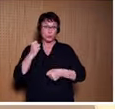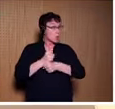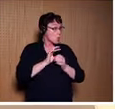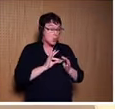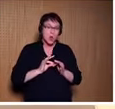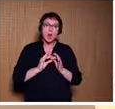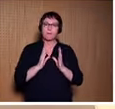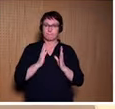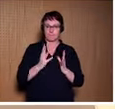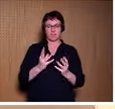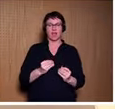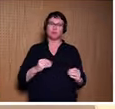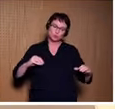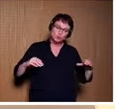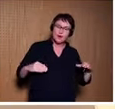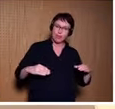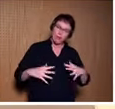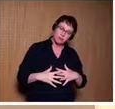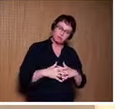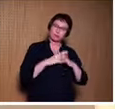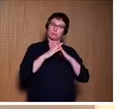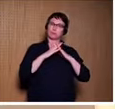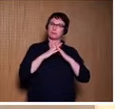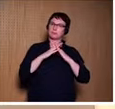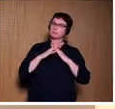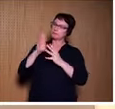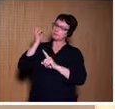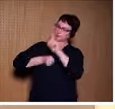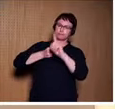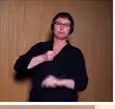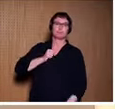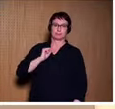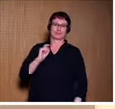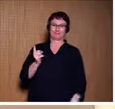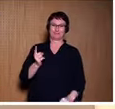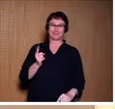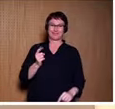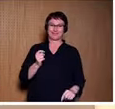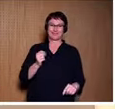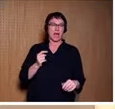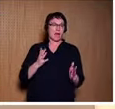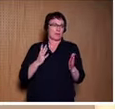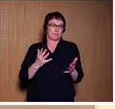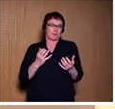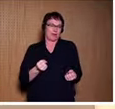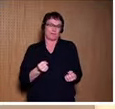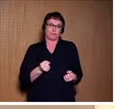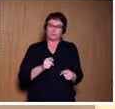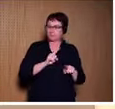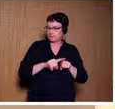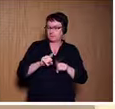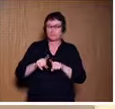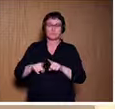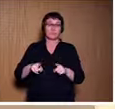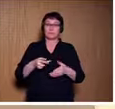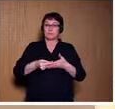really give a coherent argument of why this is absolutely essential for all aspects of economic